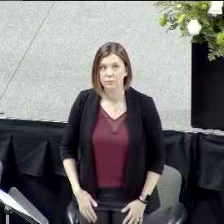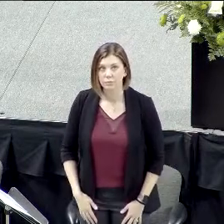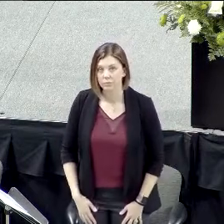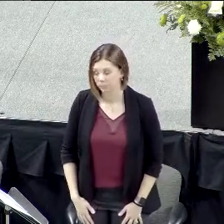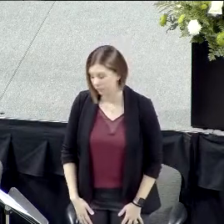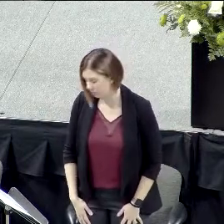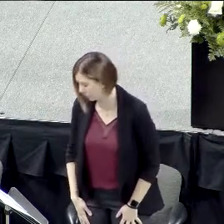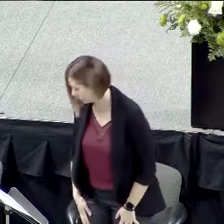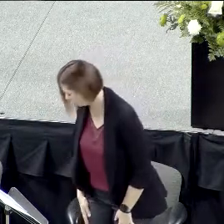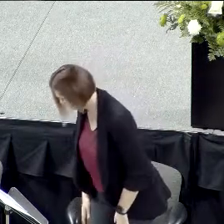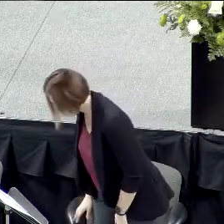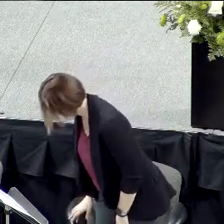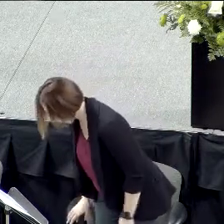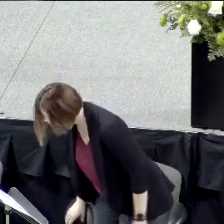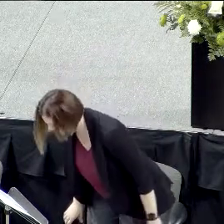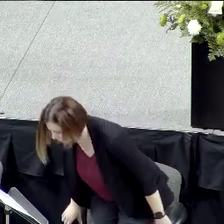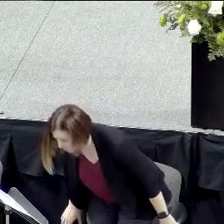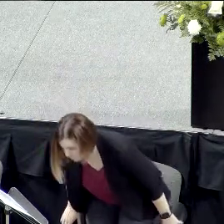be seated.